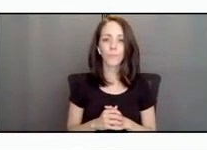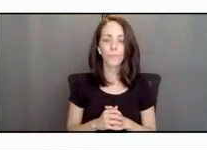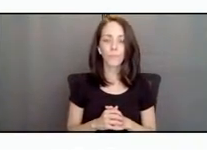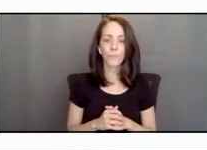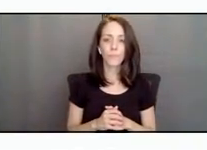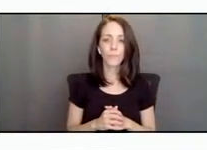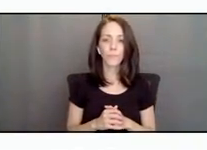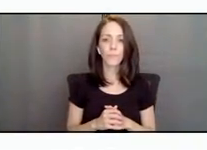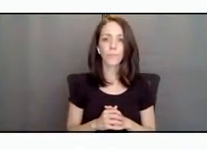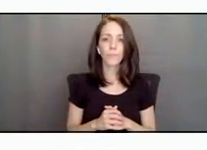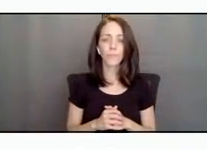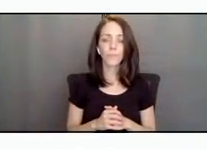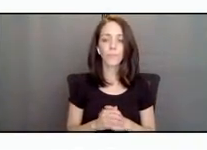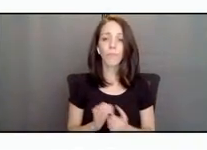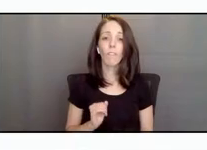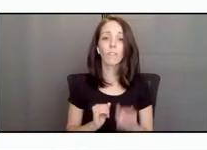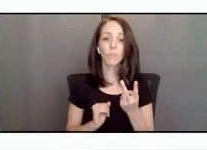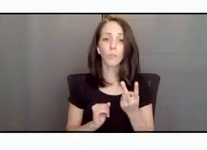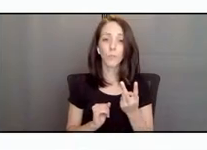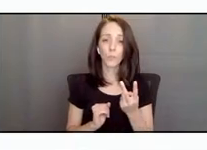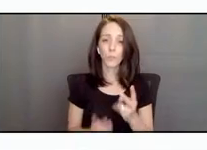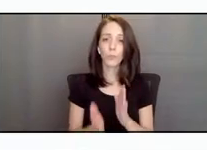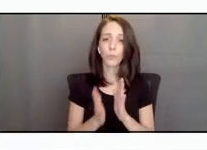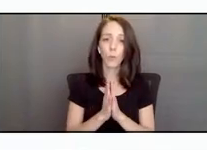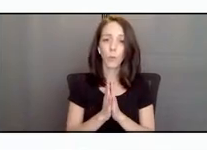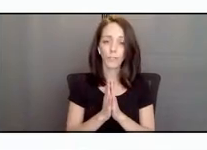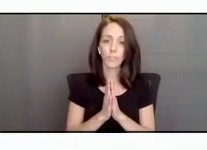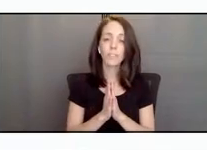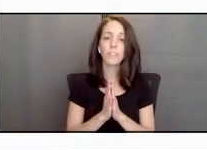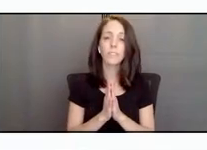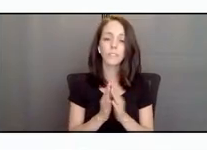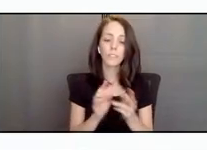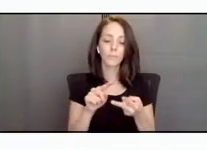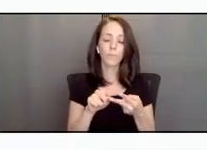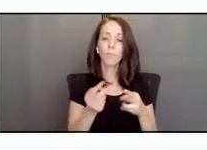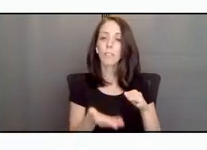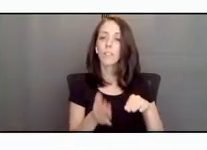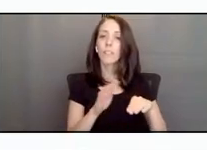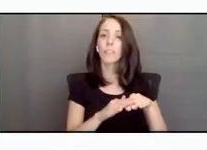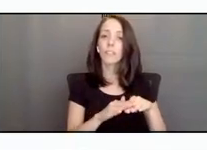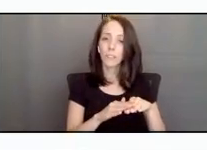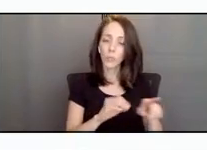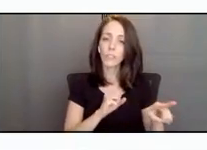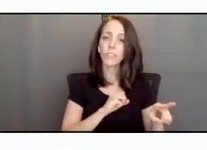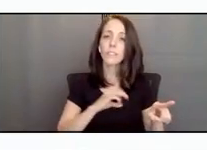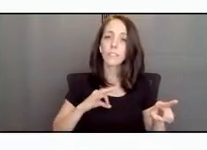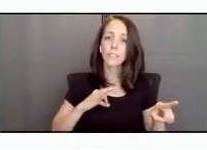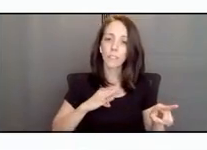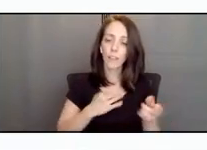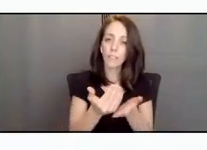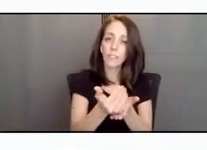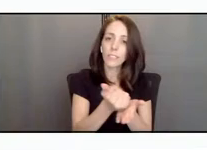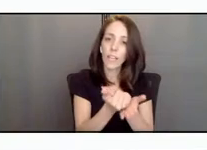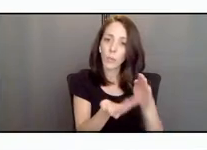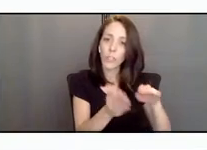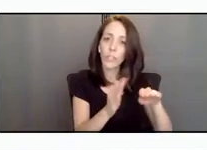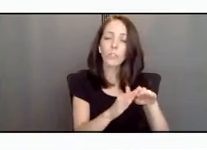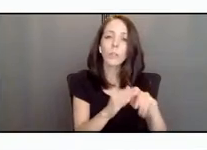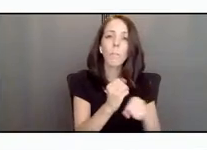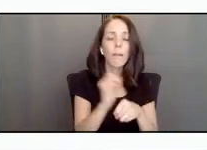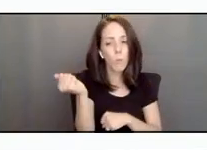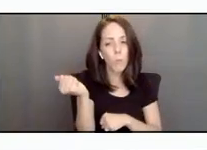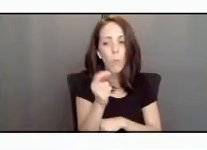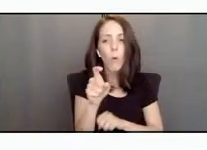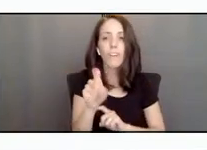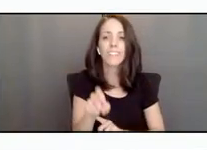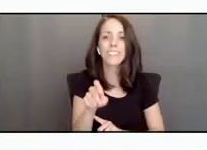We have two requests. Increase the pool allotted for faculty salary increases to make all needed adjustments with